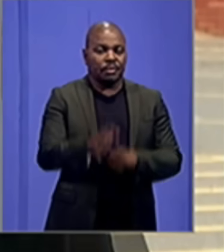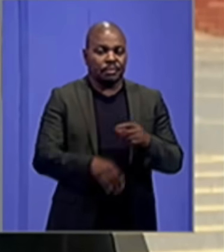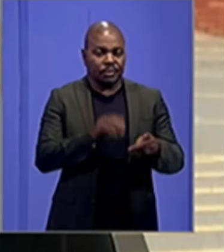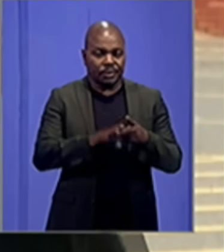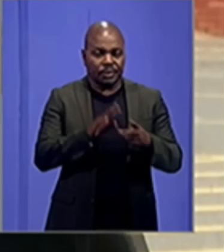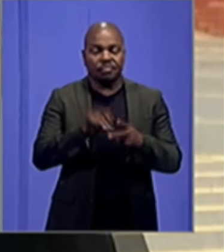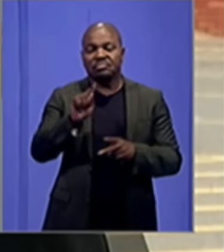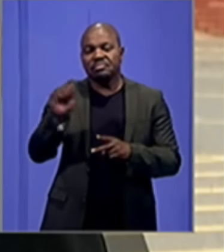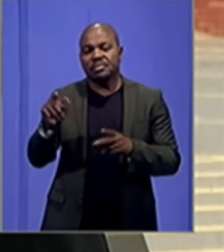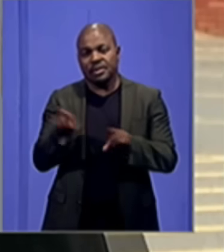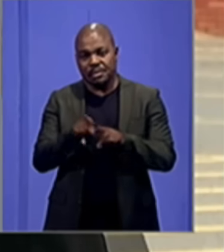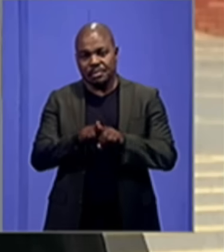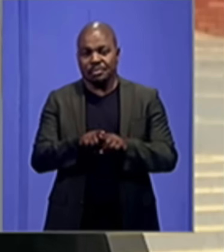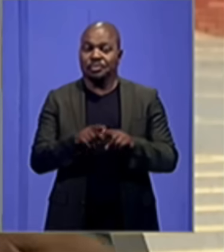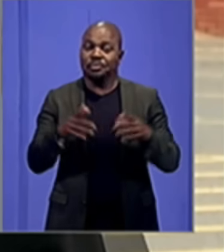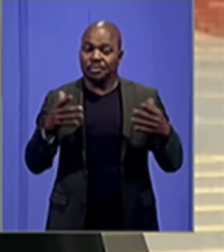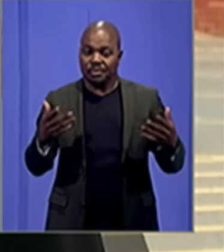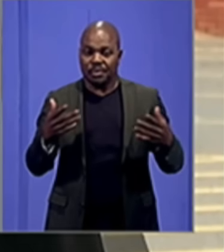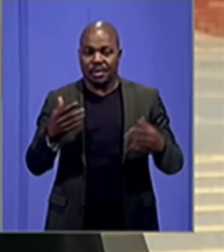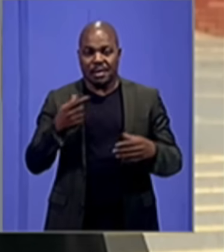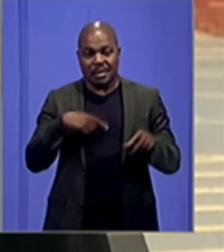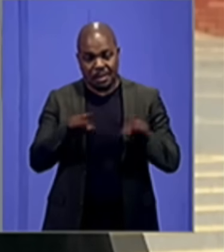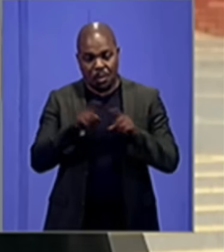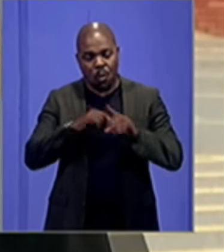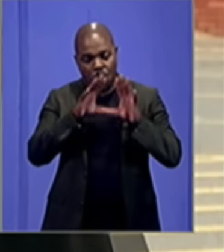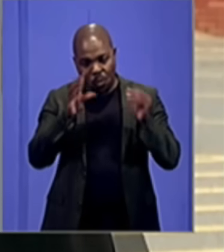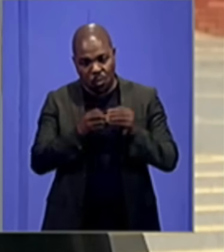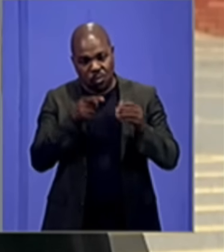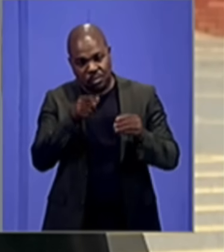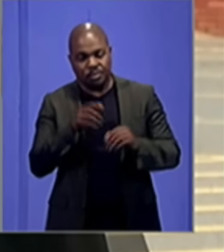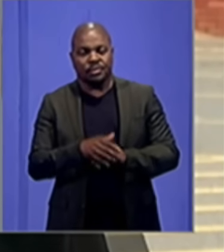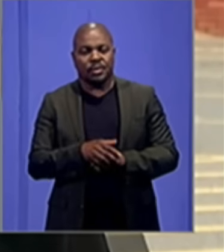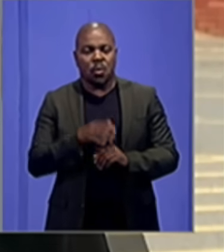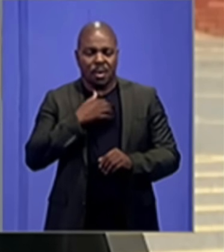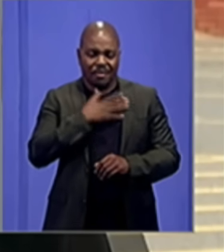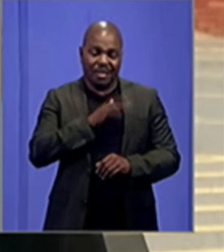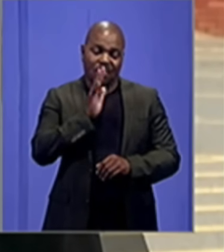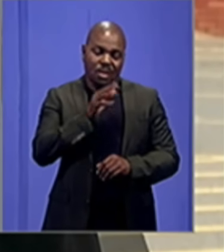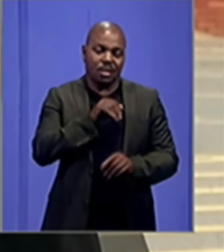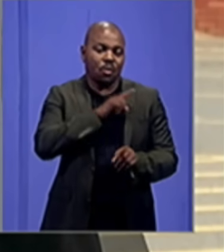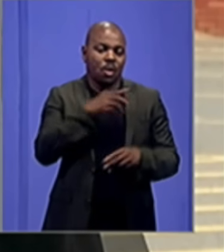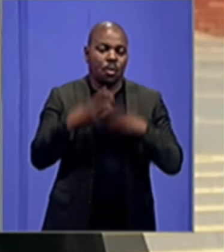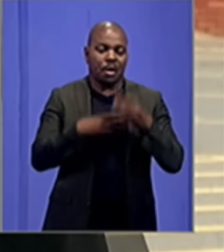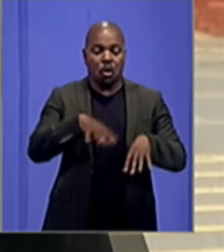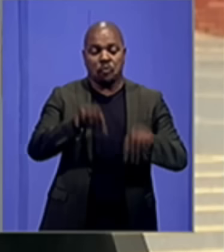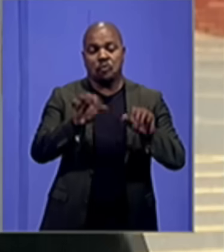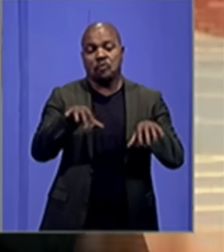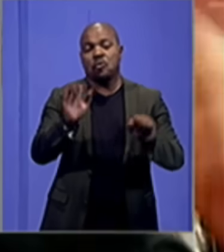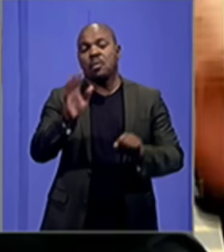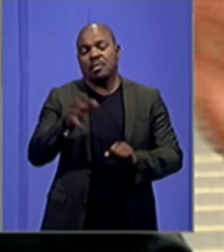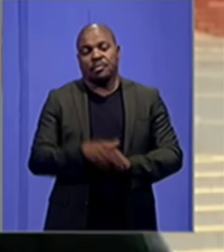collections tsa SARS or revenue collections tsa state. Almost instantly re tlo e feela ka job losses, because o tlo kry-a